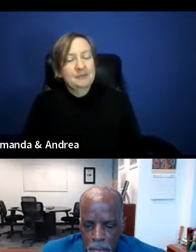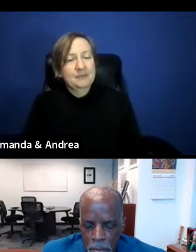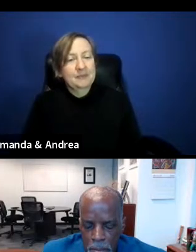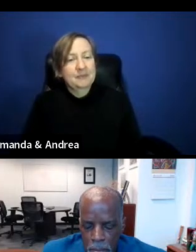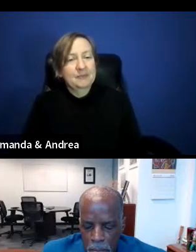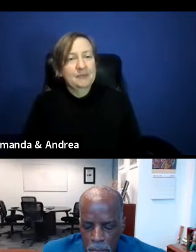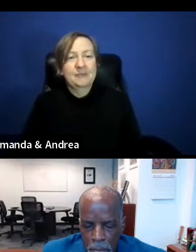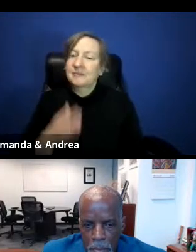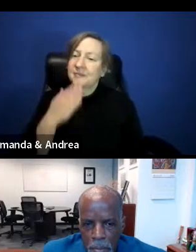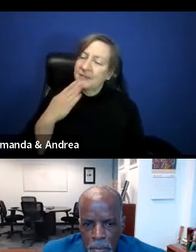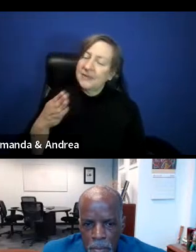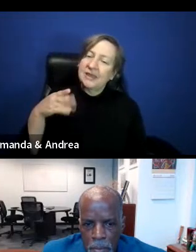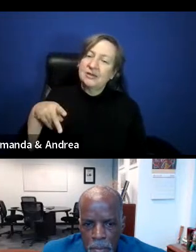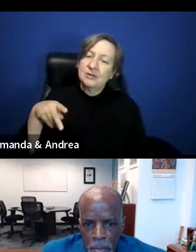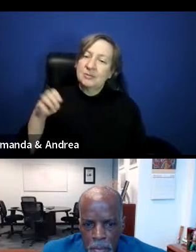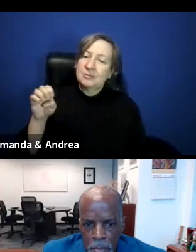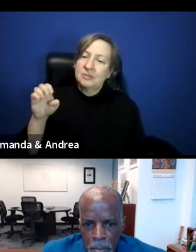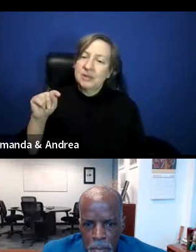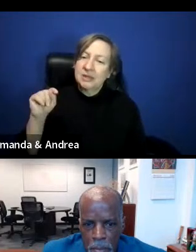Thank you, Pete.